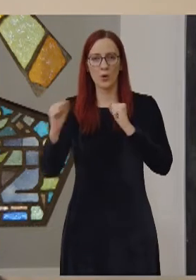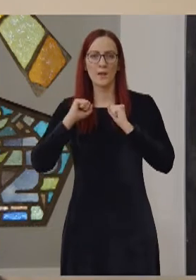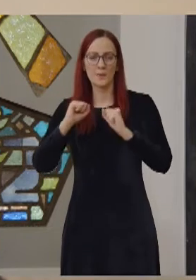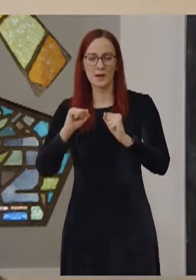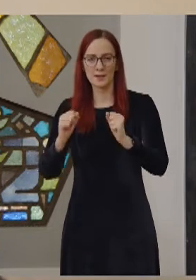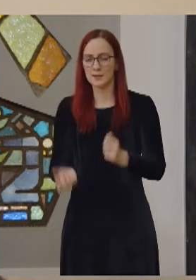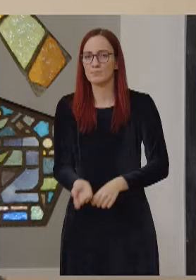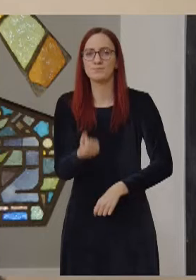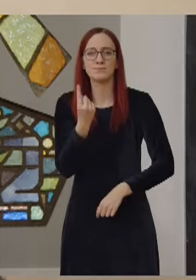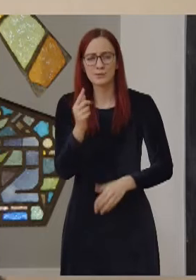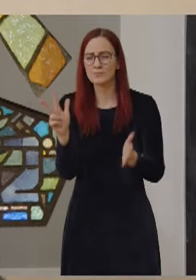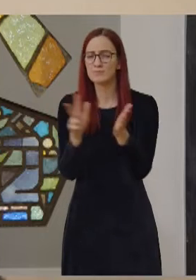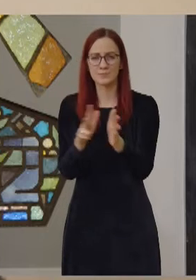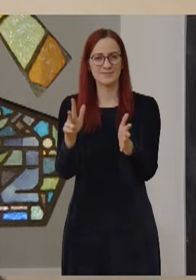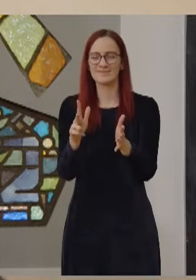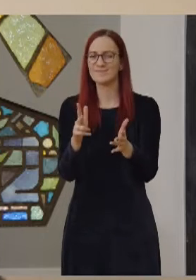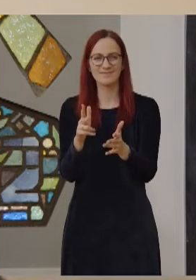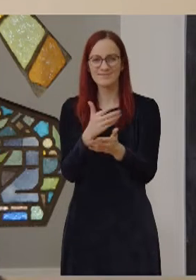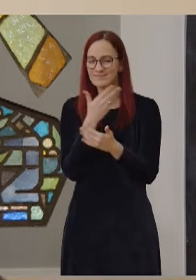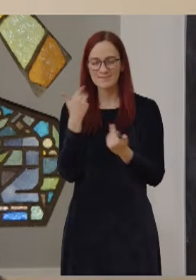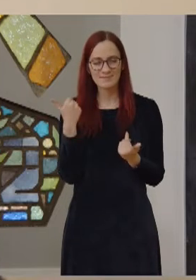as long as there is no political will,